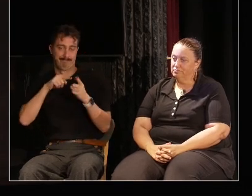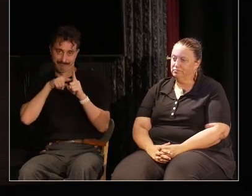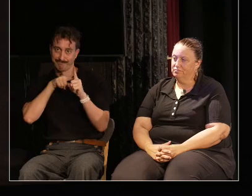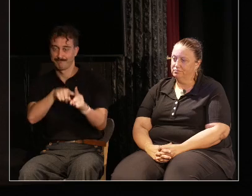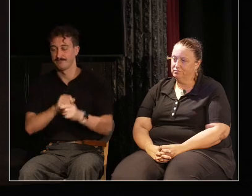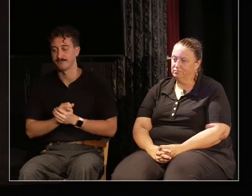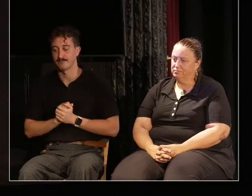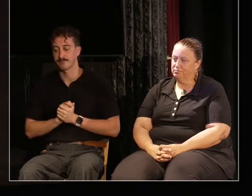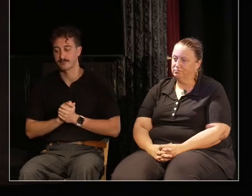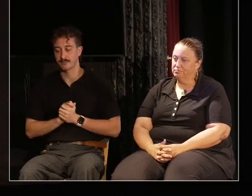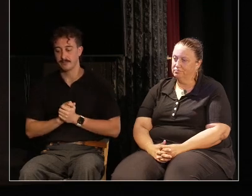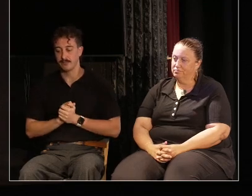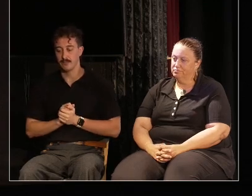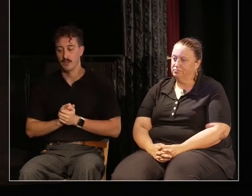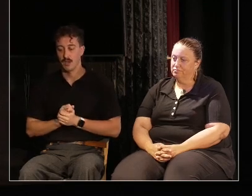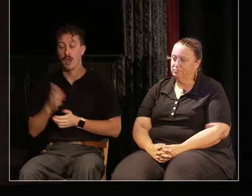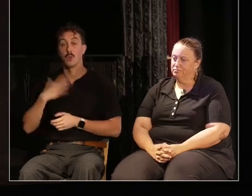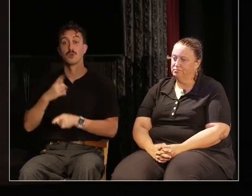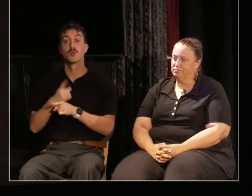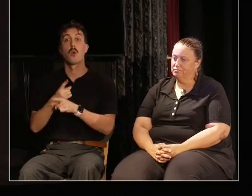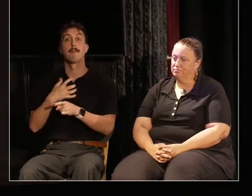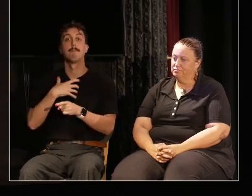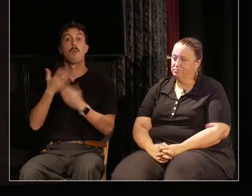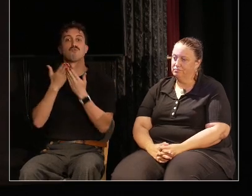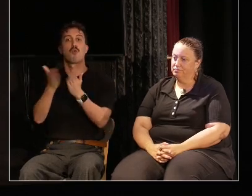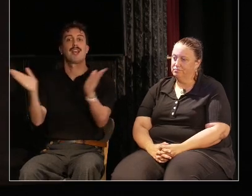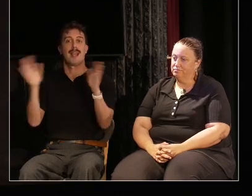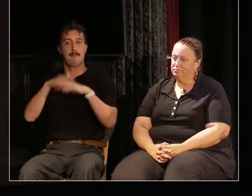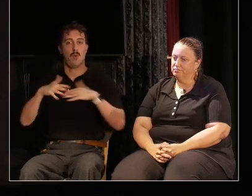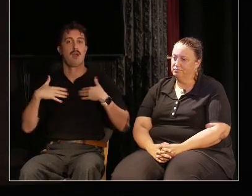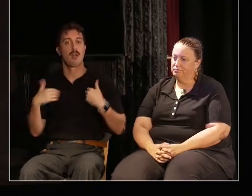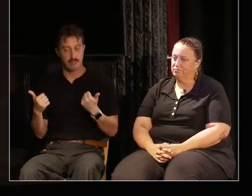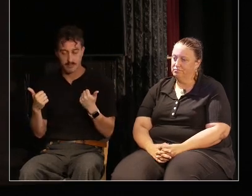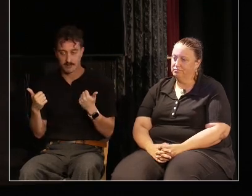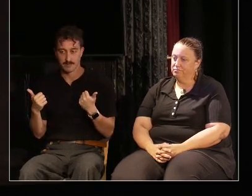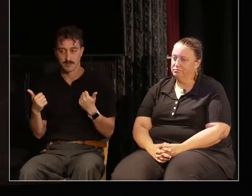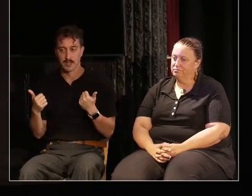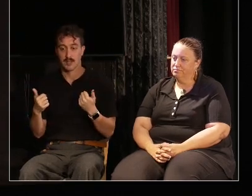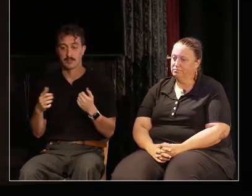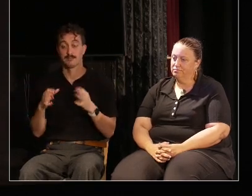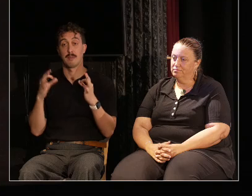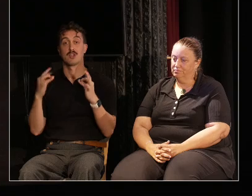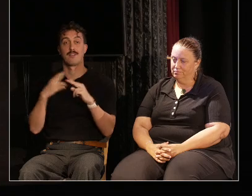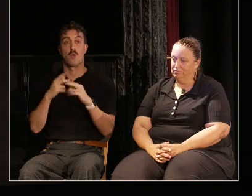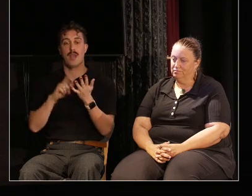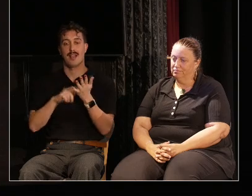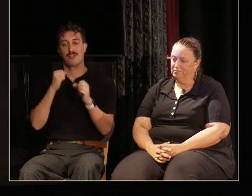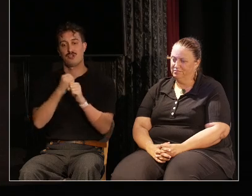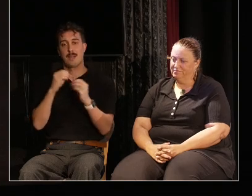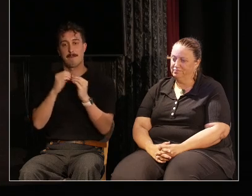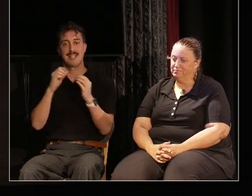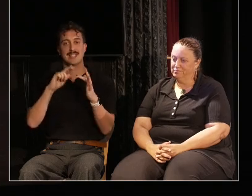broadly, to this question of health, and, particularly for the LGBTQIA plus community.